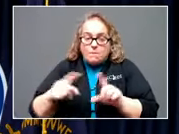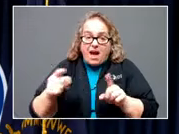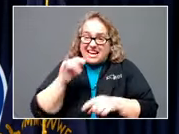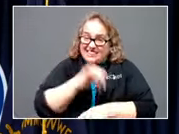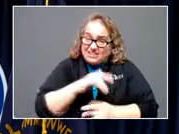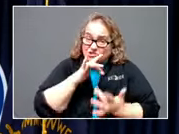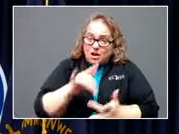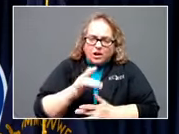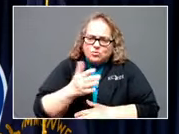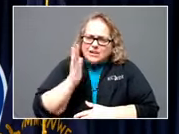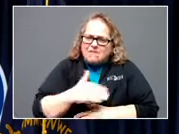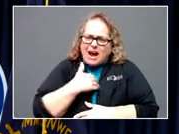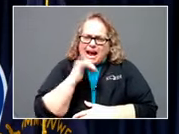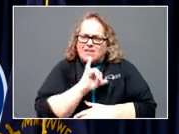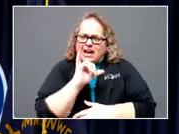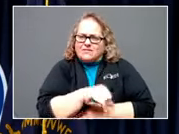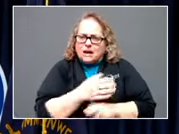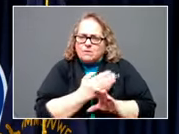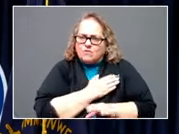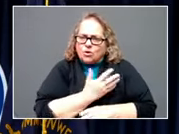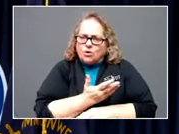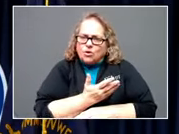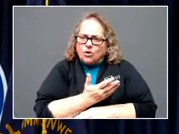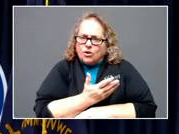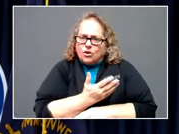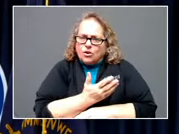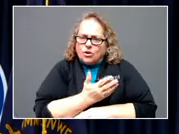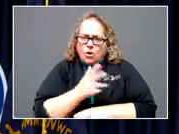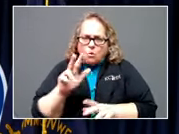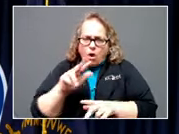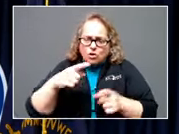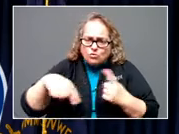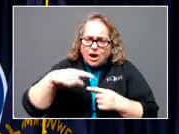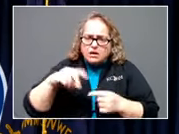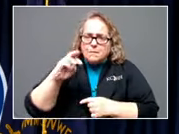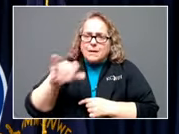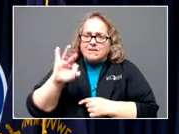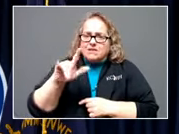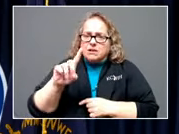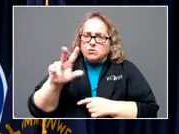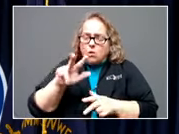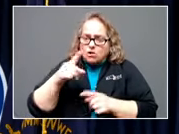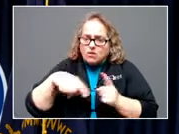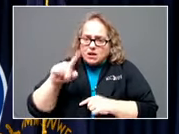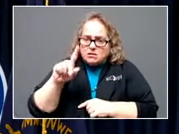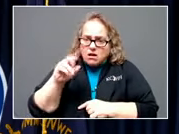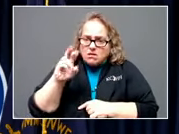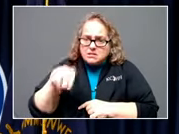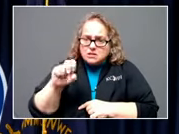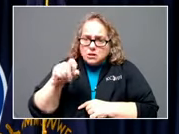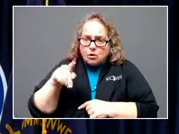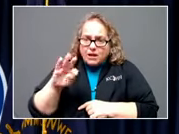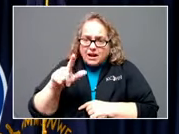decades, walking around Mayfield or walking around Dawson Springs, would look not just at us, but each other